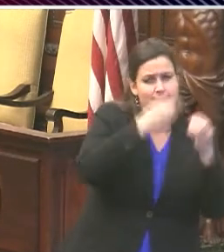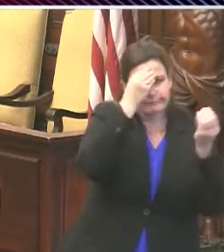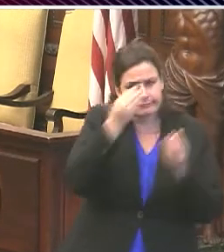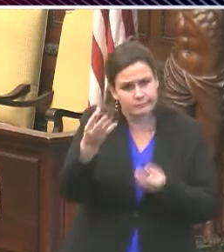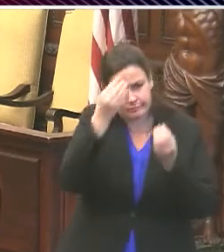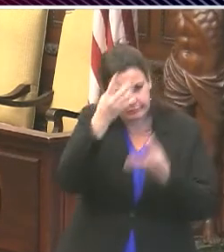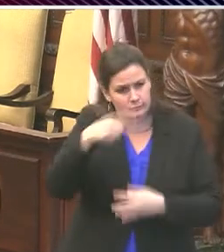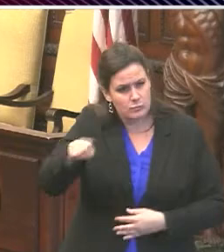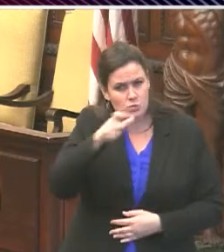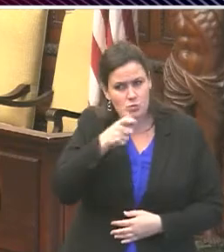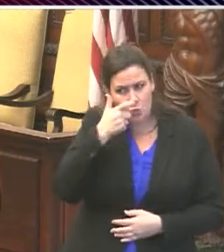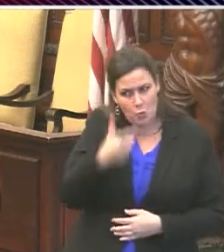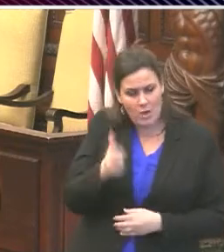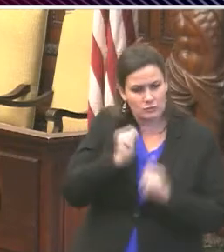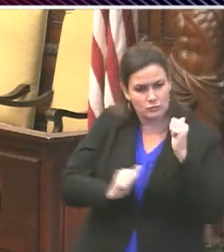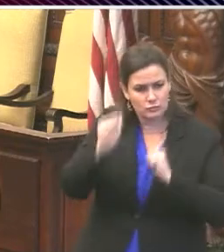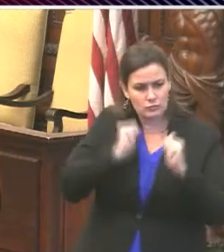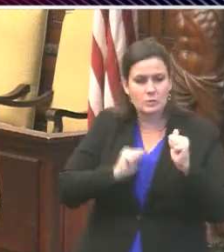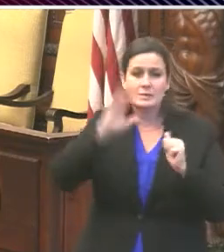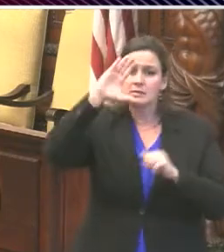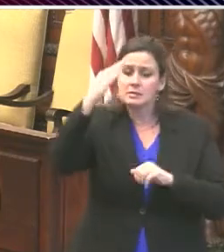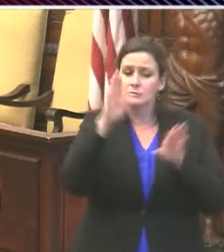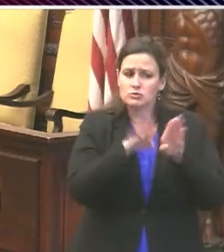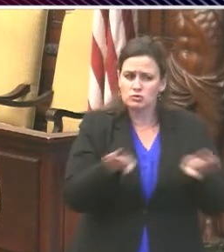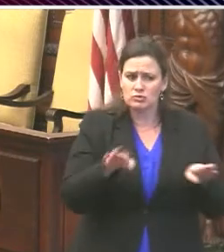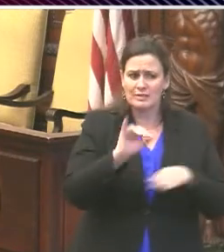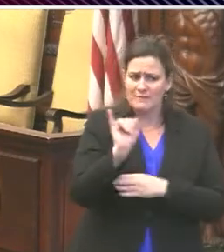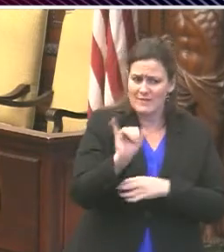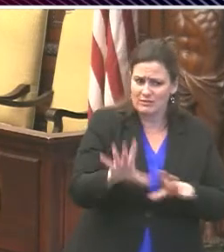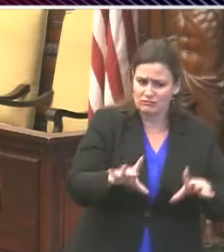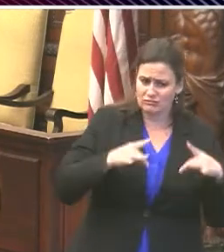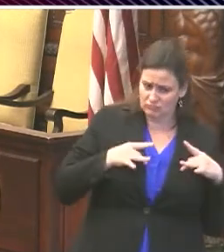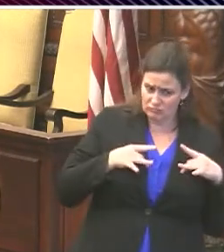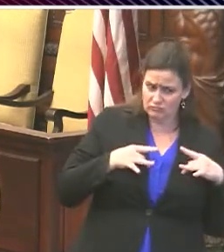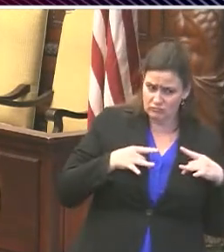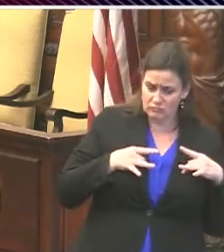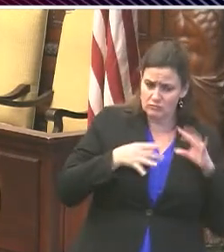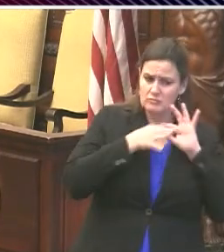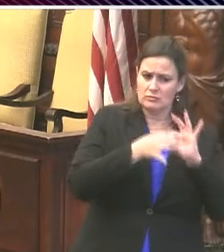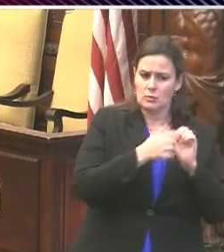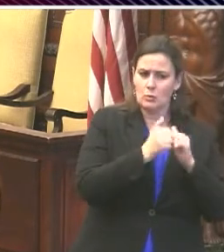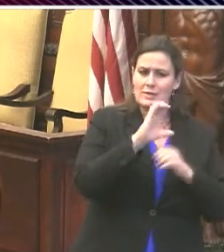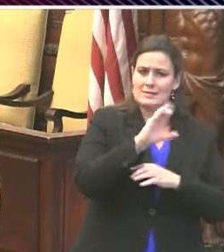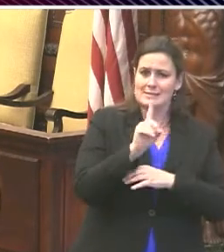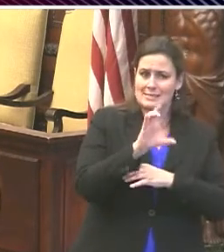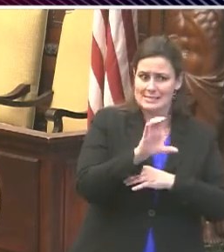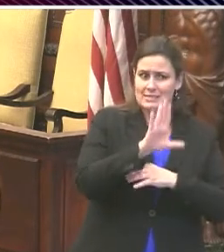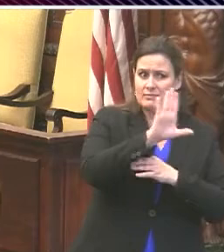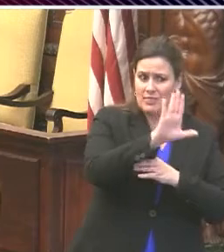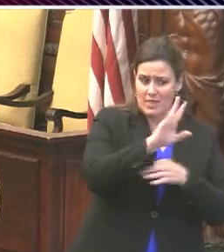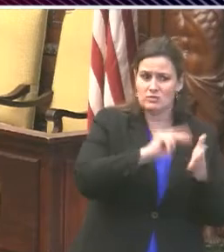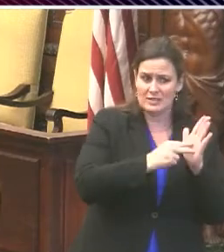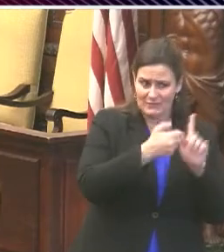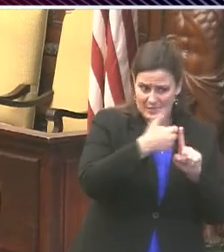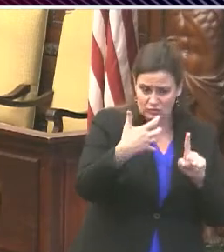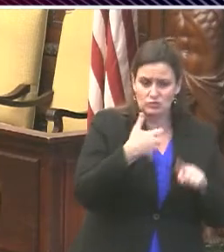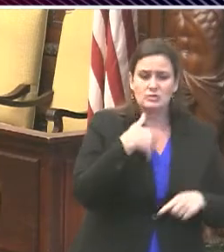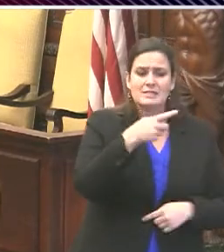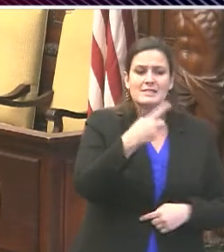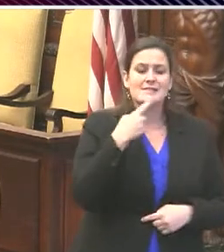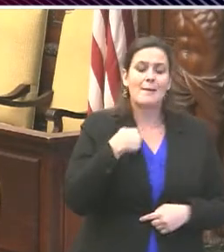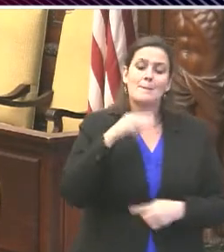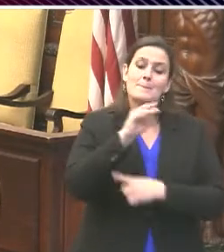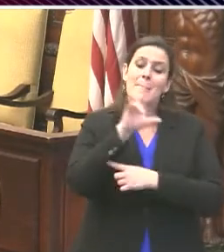that the trend shows that children have been infected. And according to the definition of the CDC, minority contagion rates are